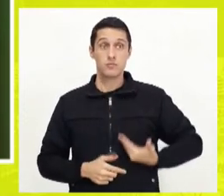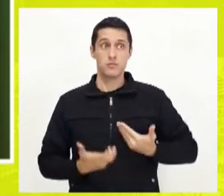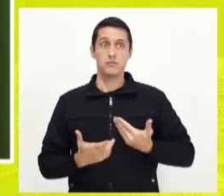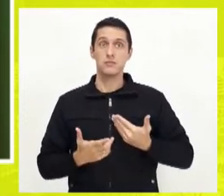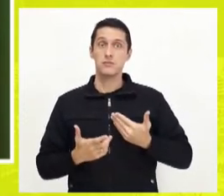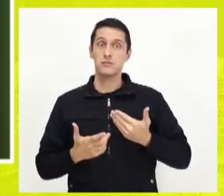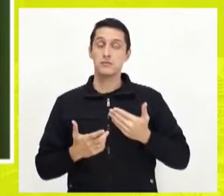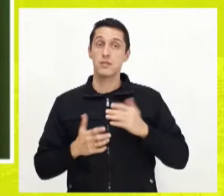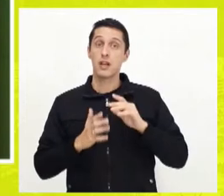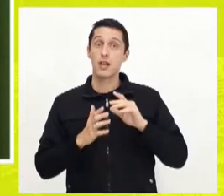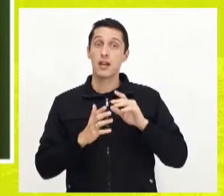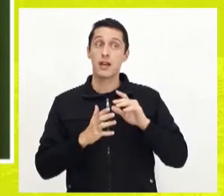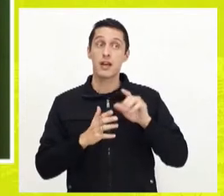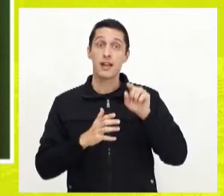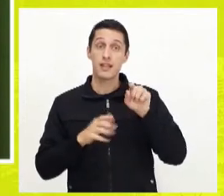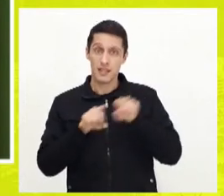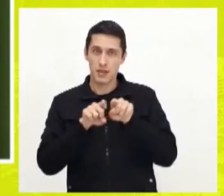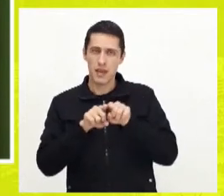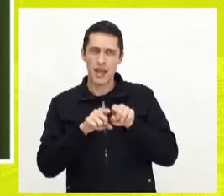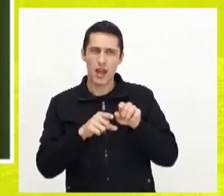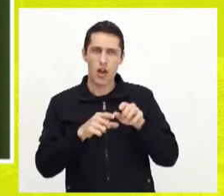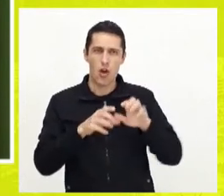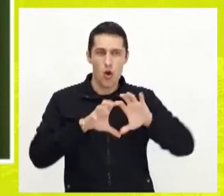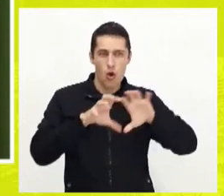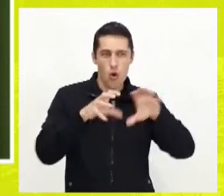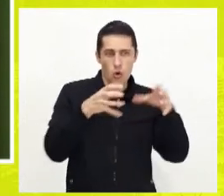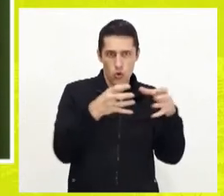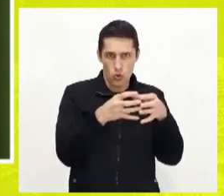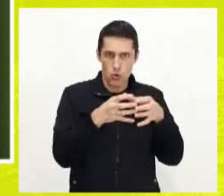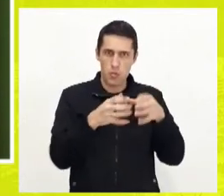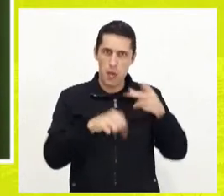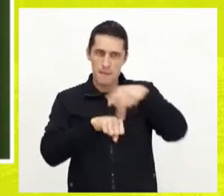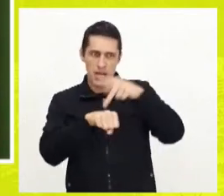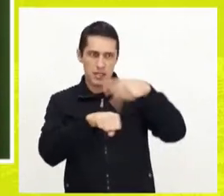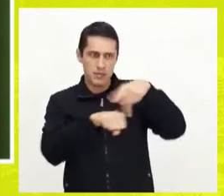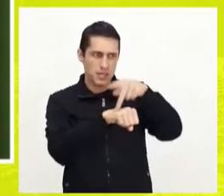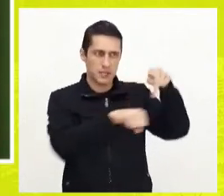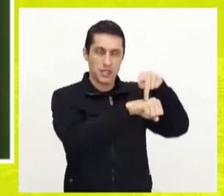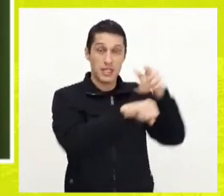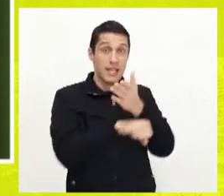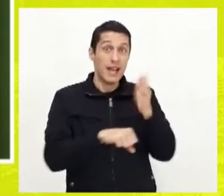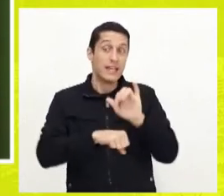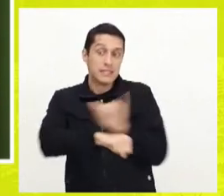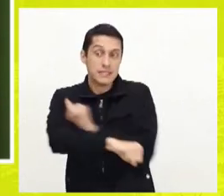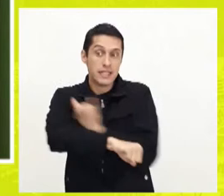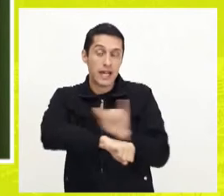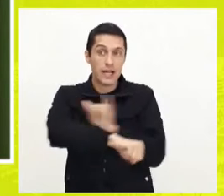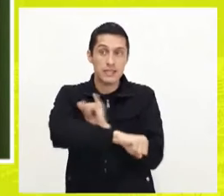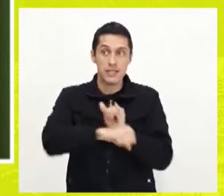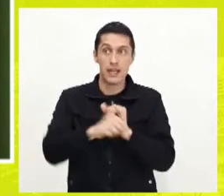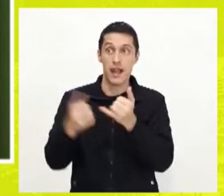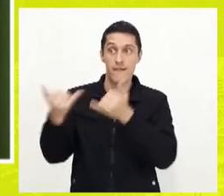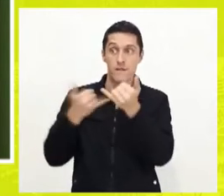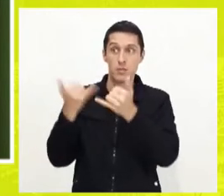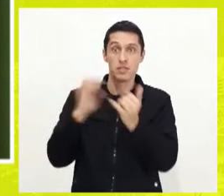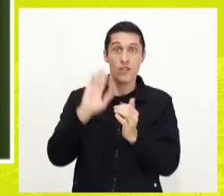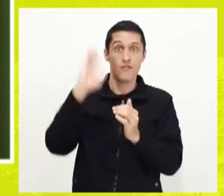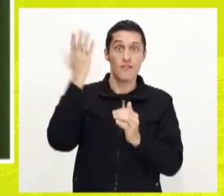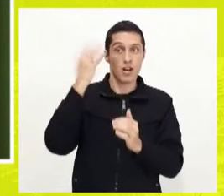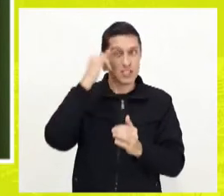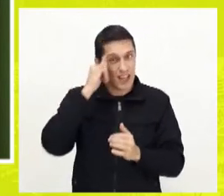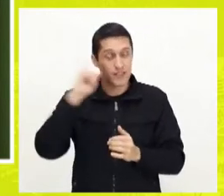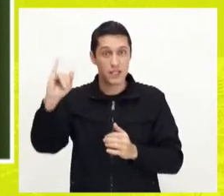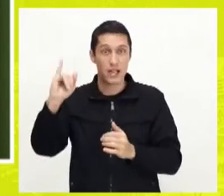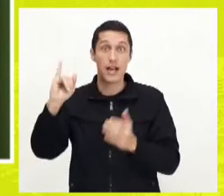also with international organizations diff different strategies against misinformation they should pay more attention to